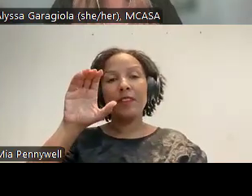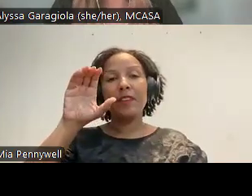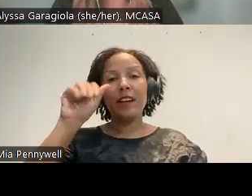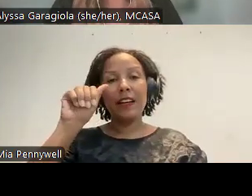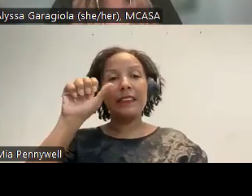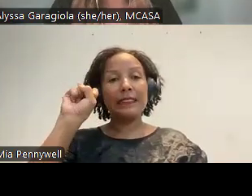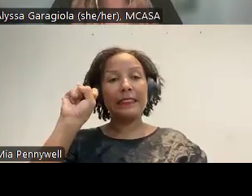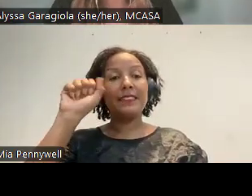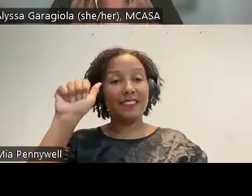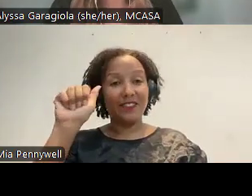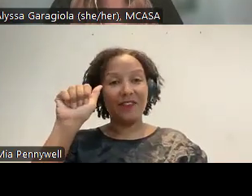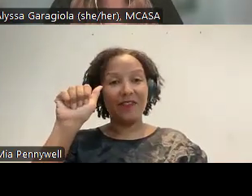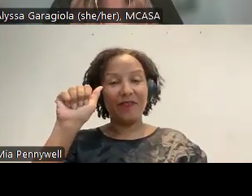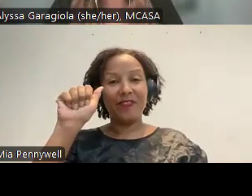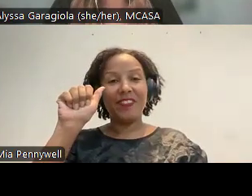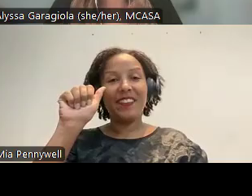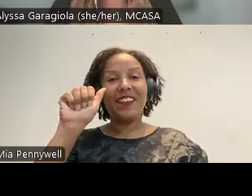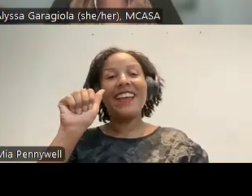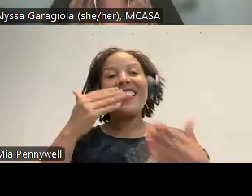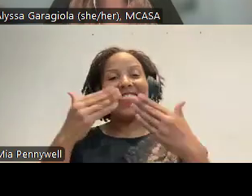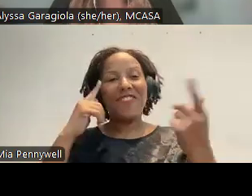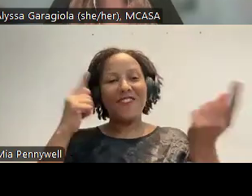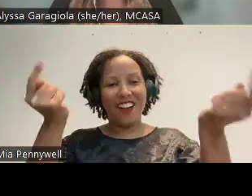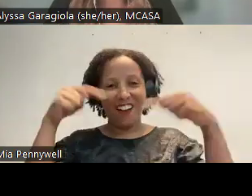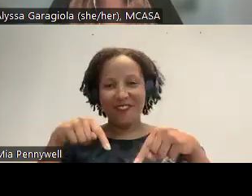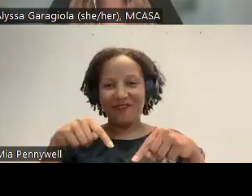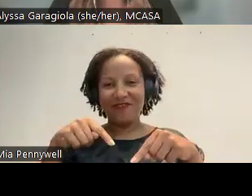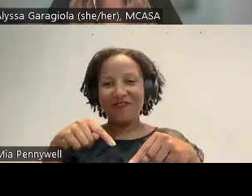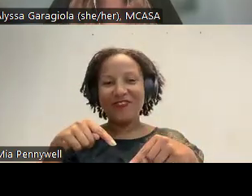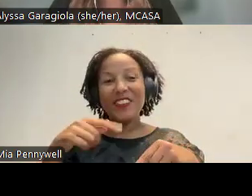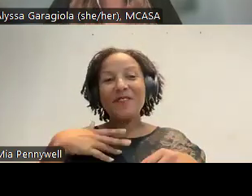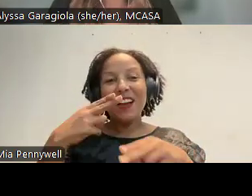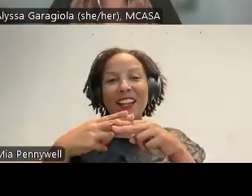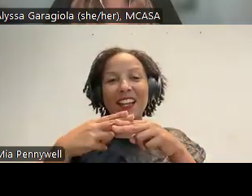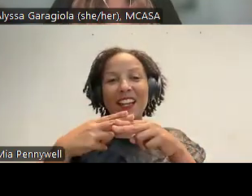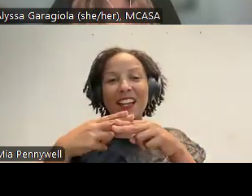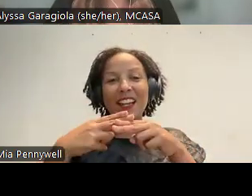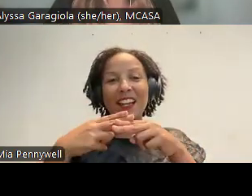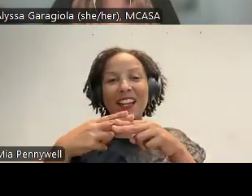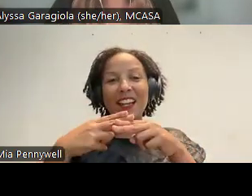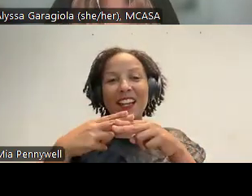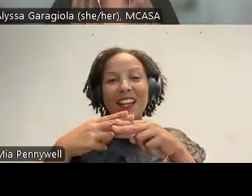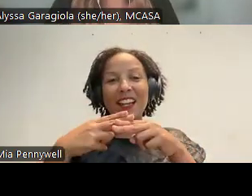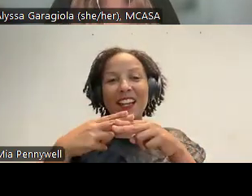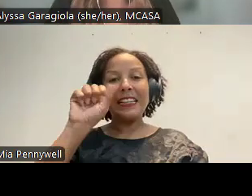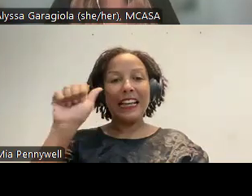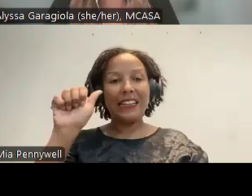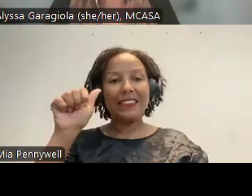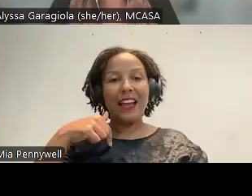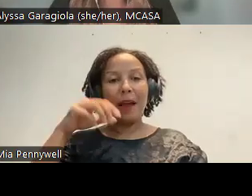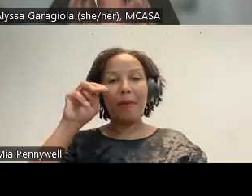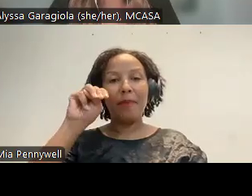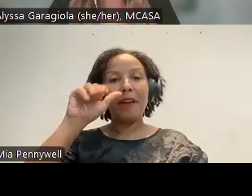MCASA for short. Thank you for being with us today. My name is Alyssa Garagiola, and I'm MCASA's Training and Community